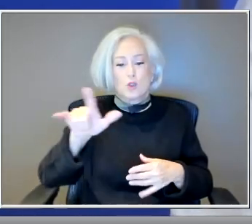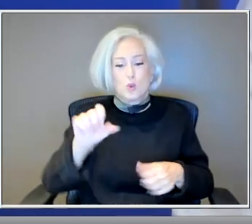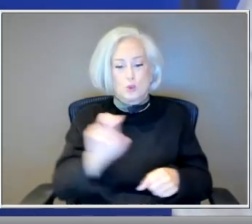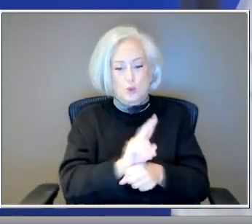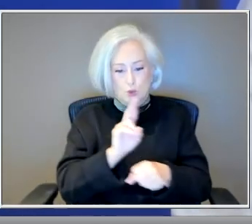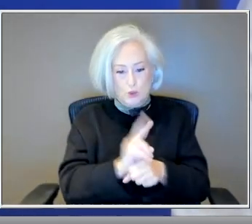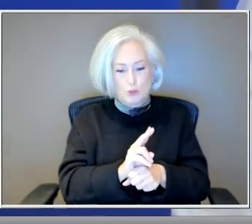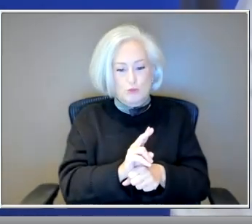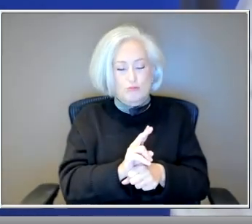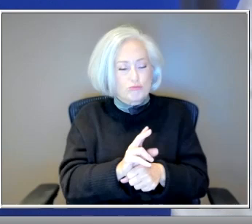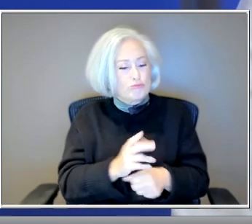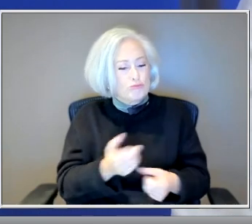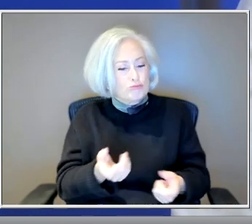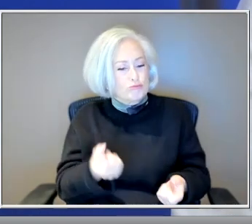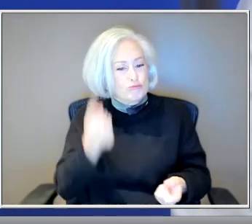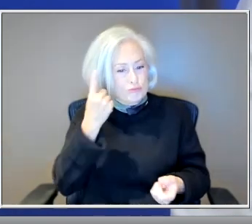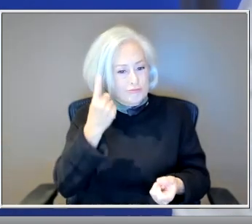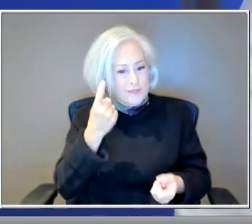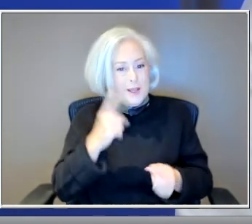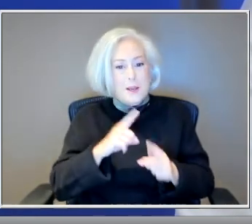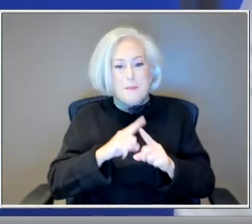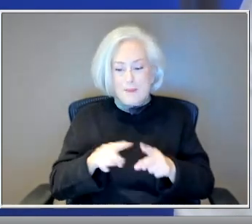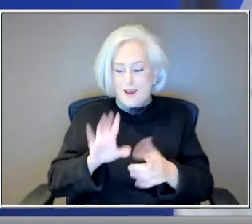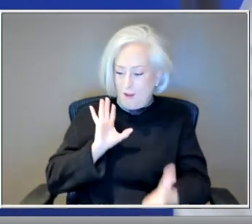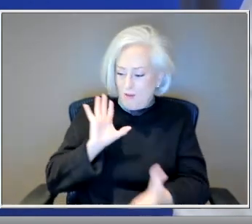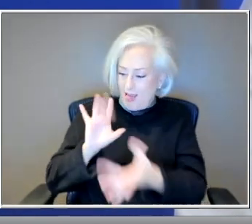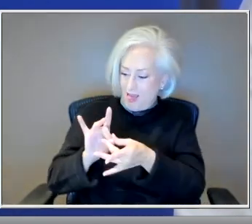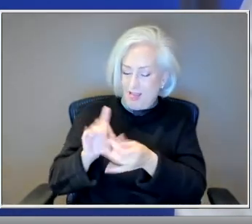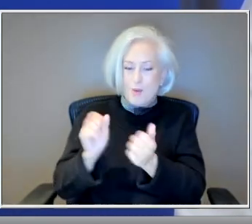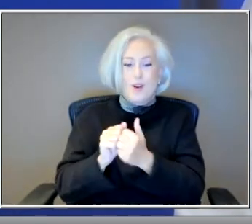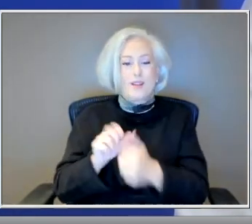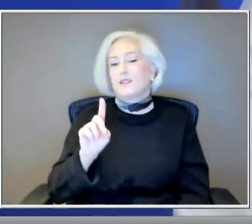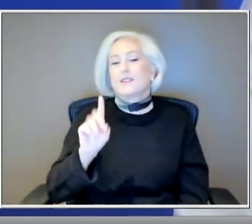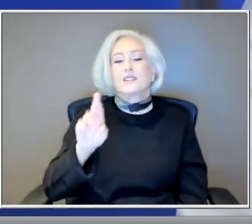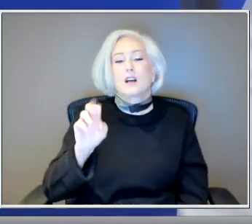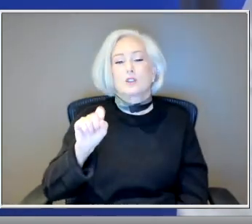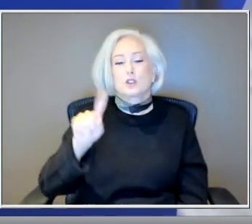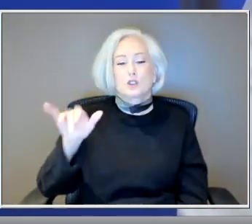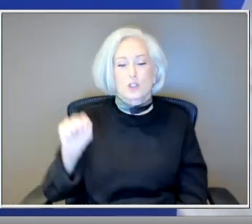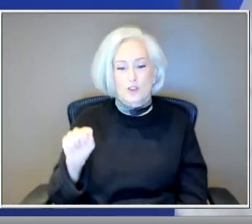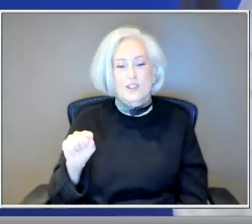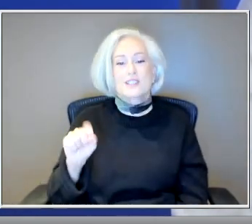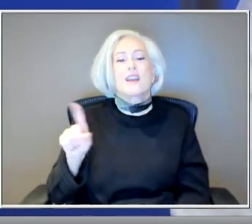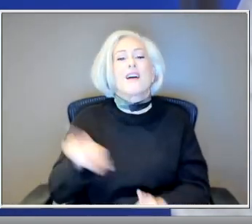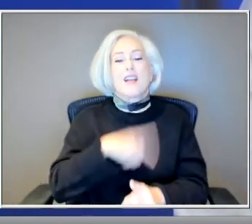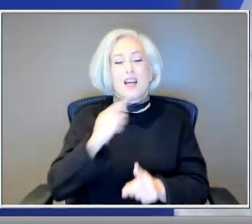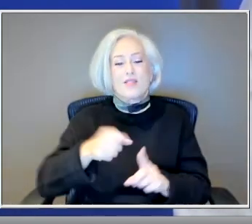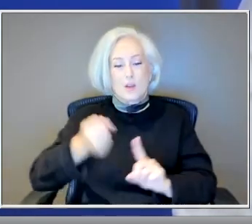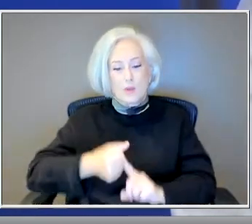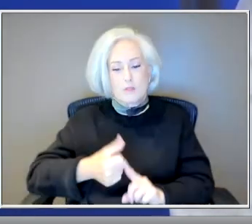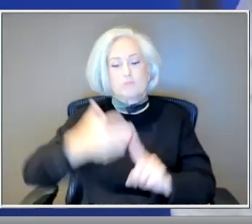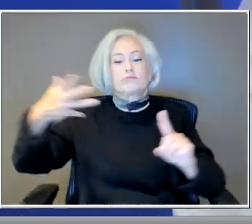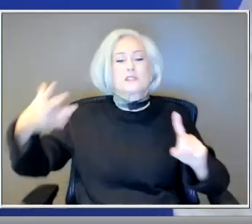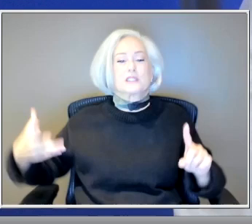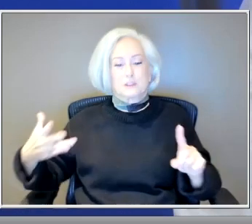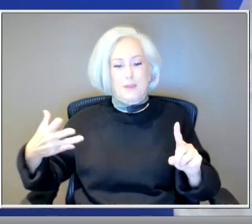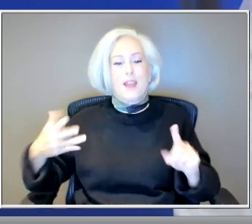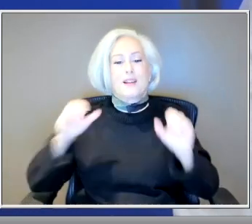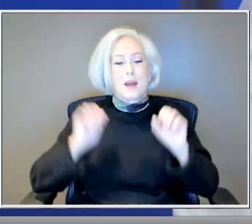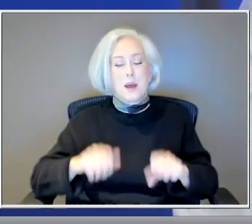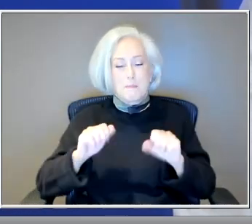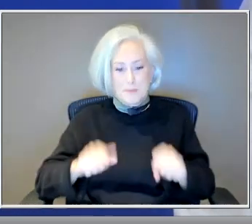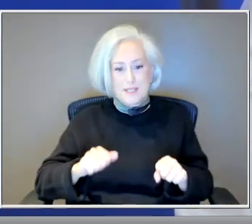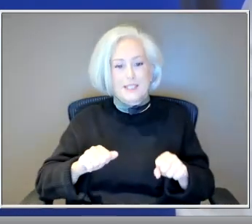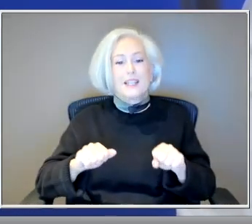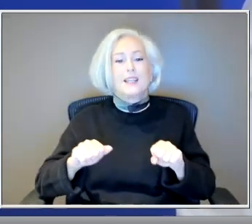let me connect with Dr. Surface, and I think we can expand those procedures, and the complexity of those procedures becomes,